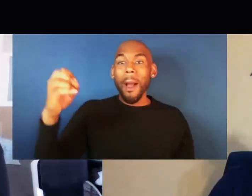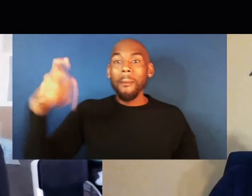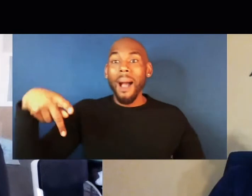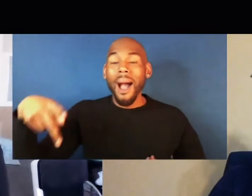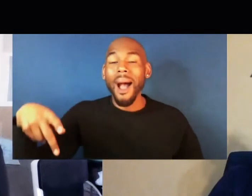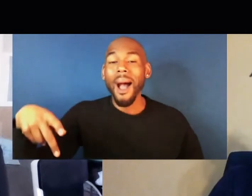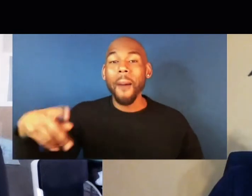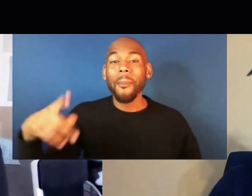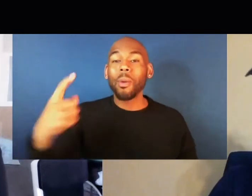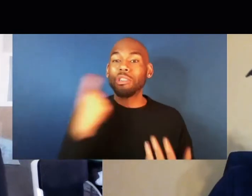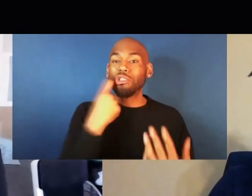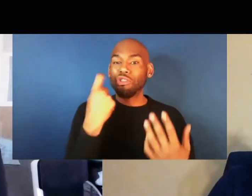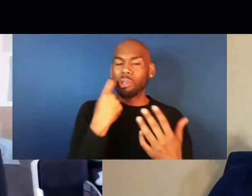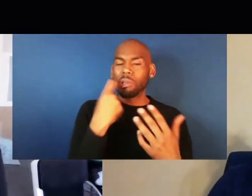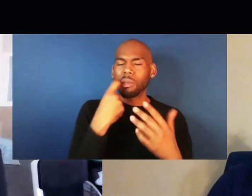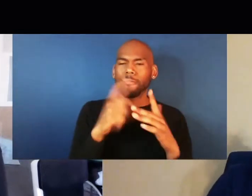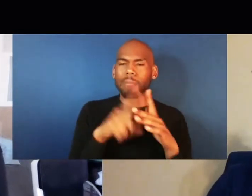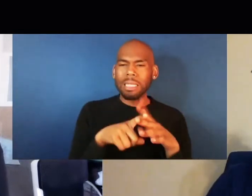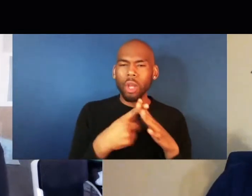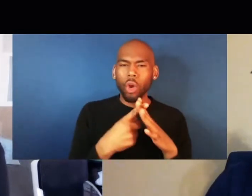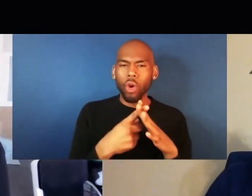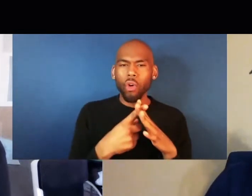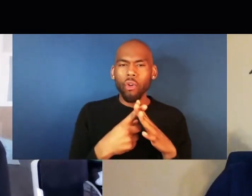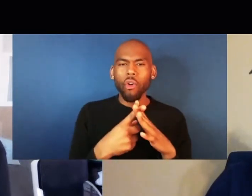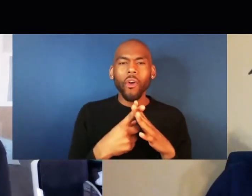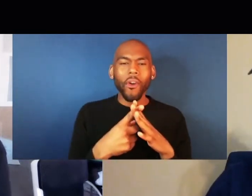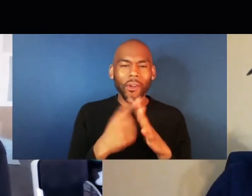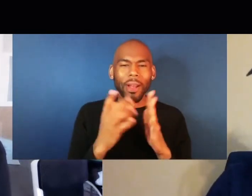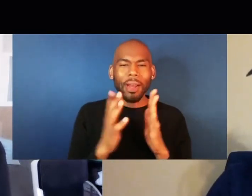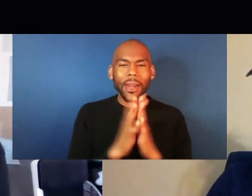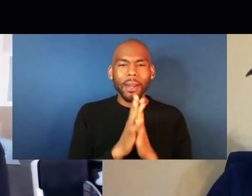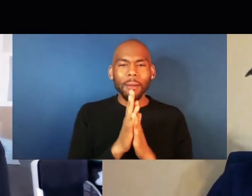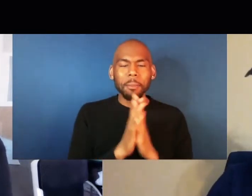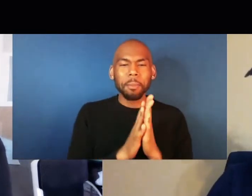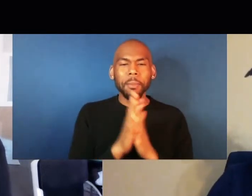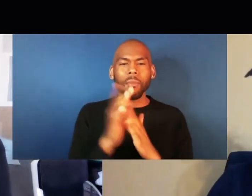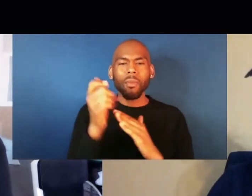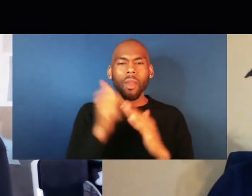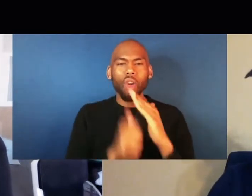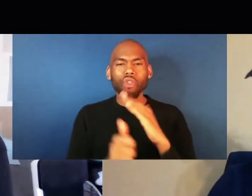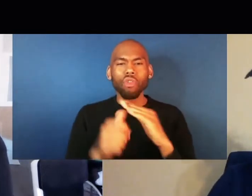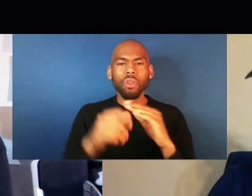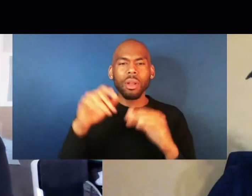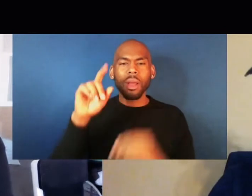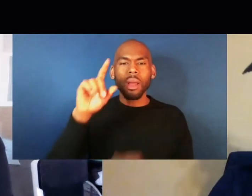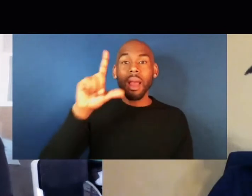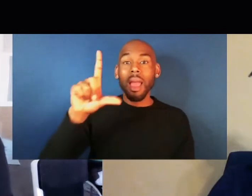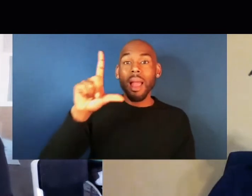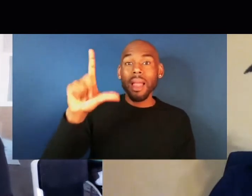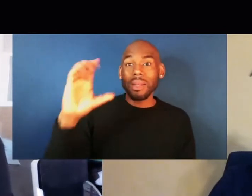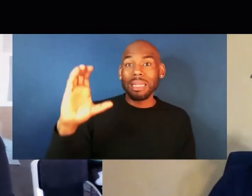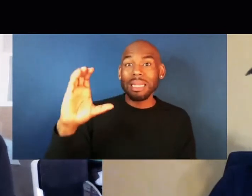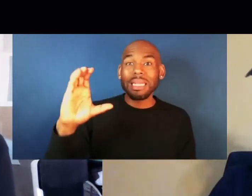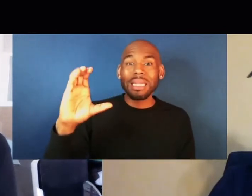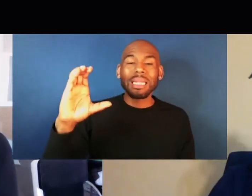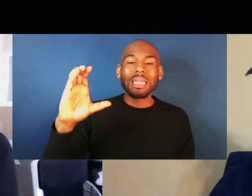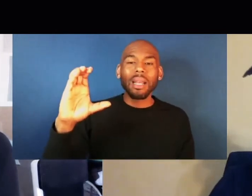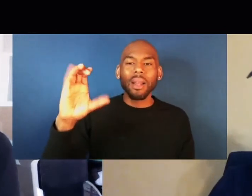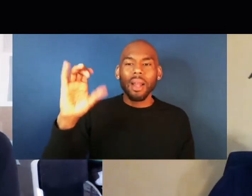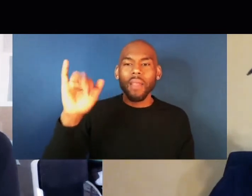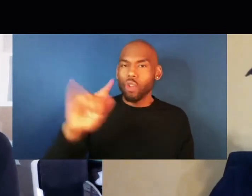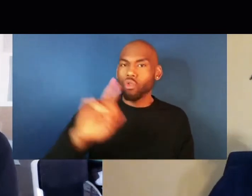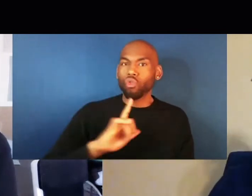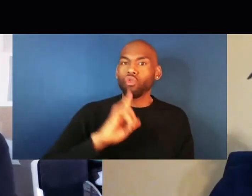Hop just went under Key Jones LLC. So now we are